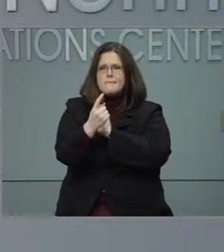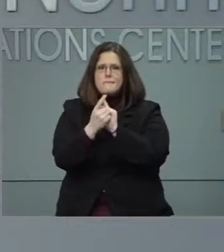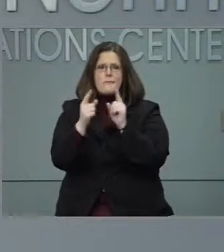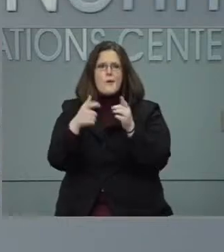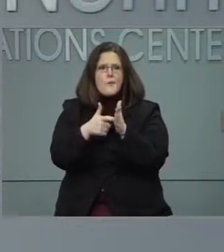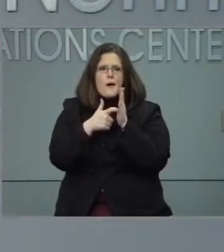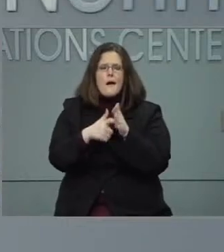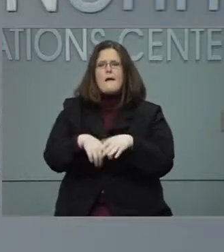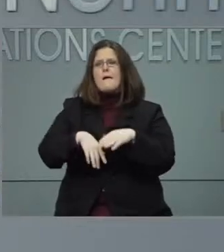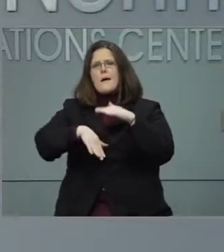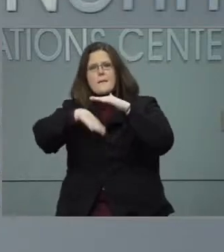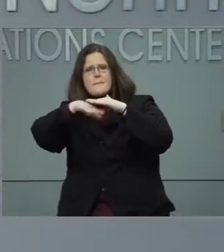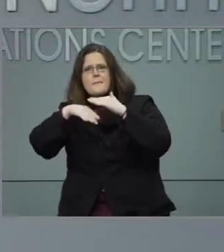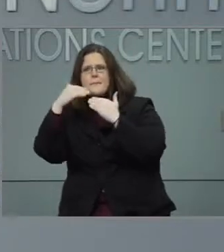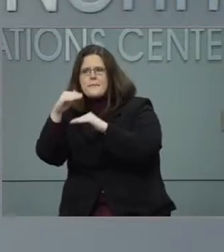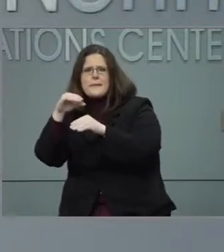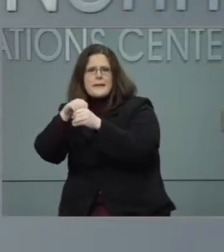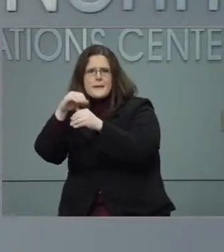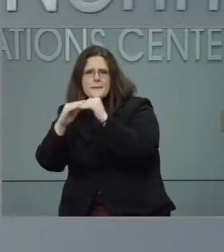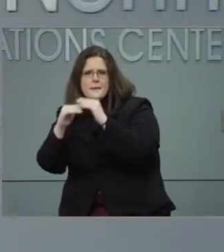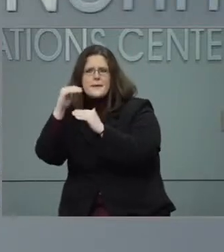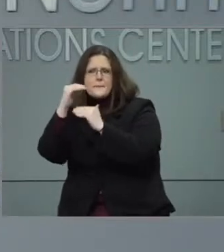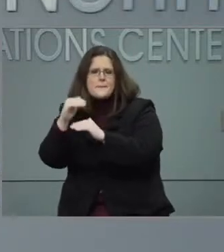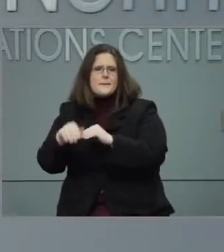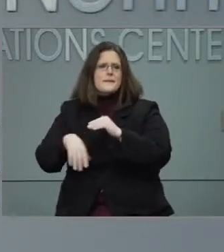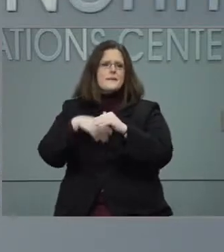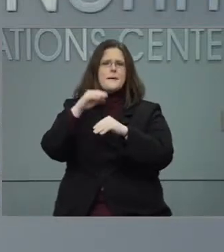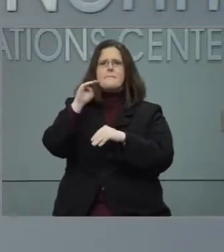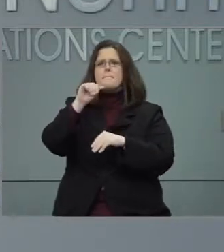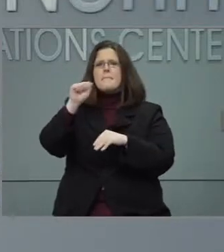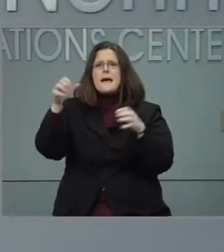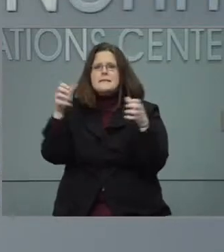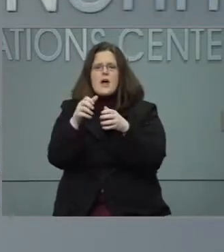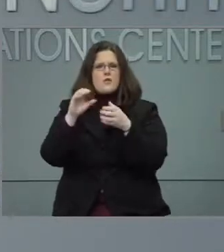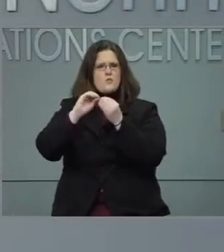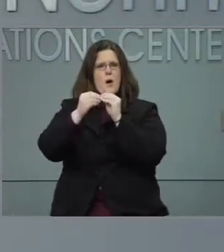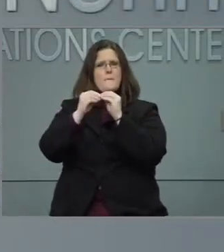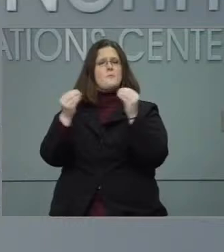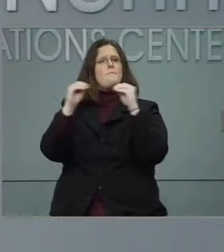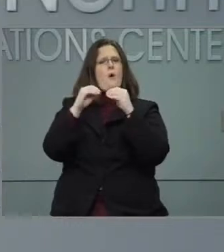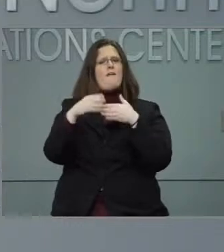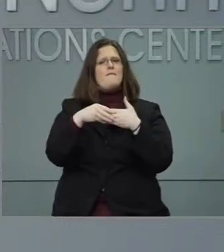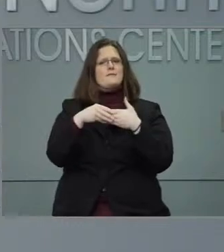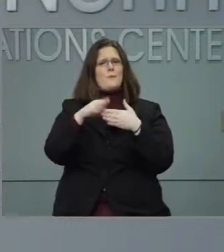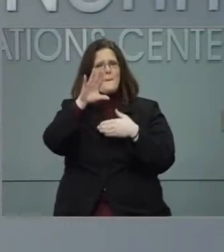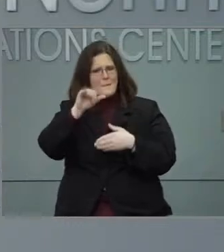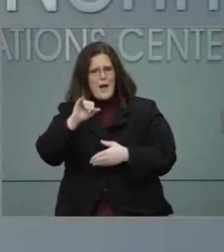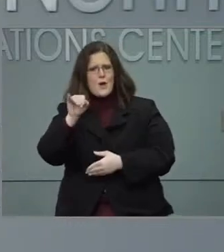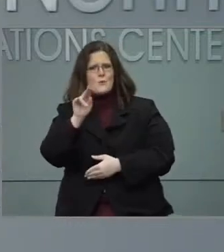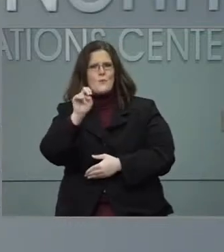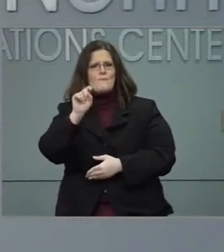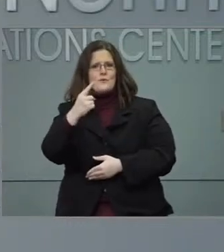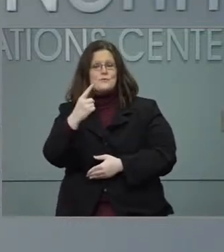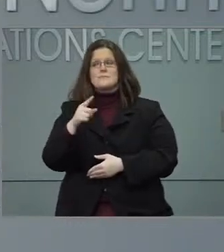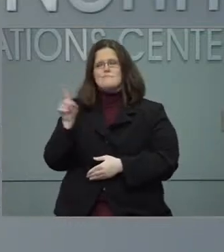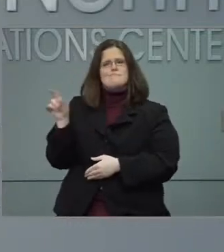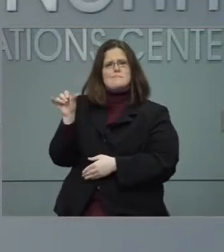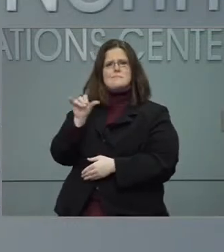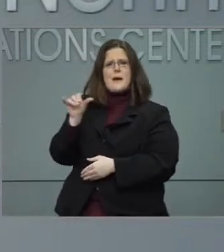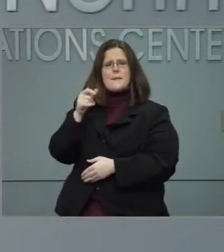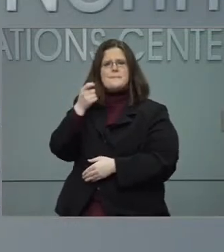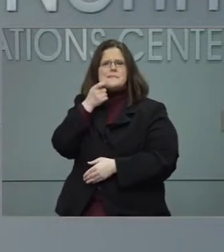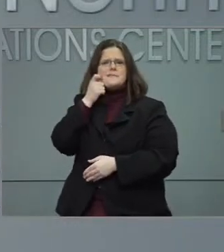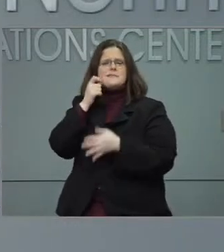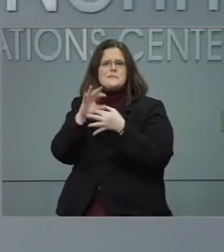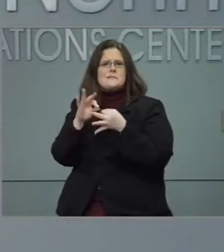restrictions by June 1st. As Dr. Cohen said, we hope to go even further when we get at least 2/3 of adults vaccinated